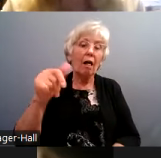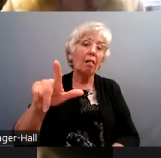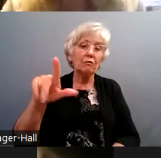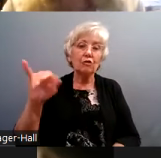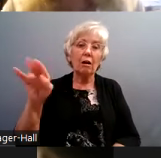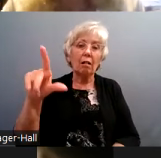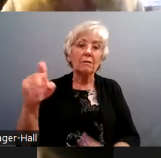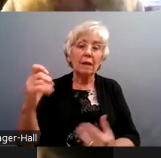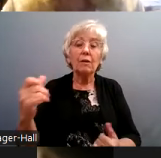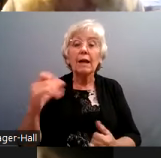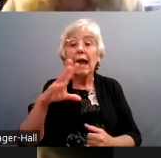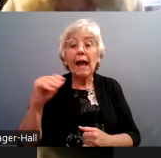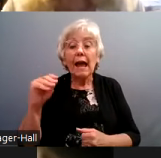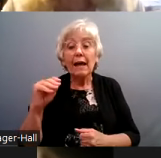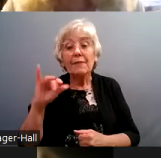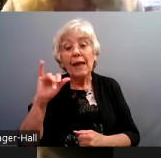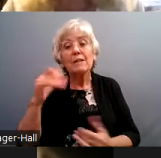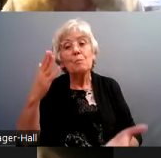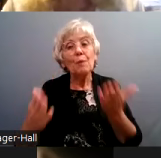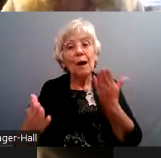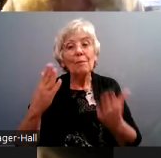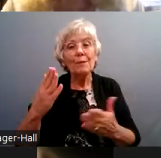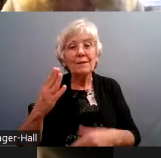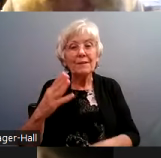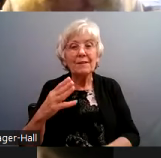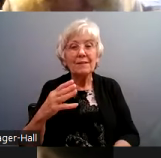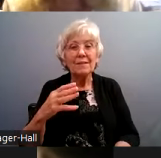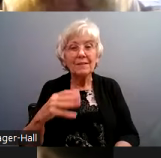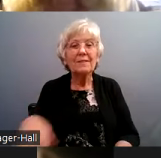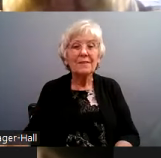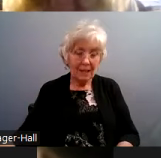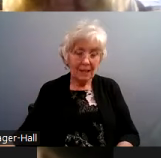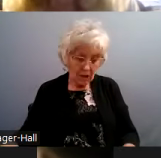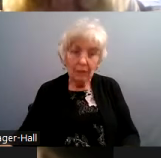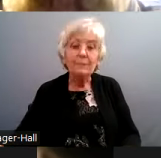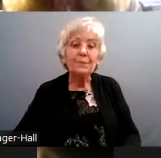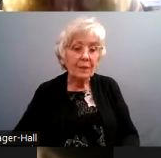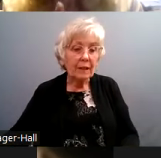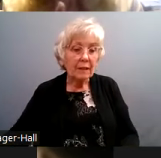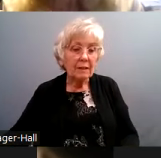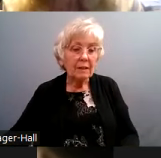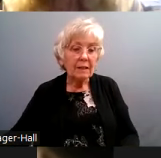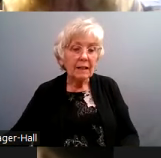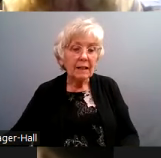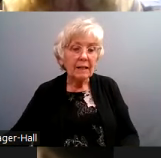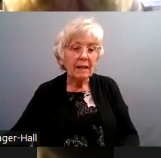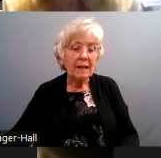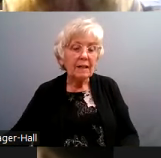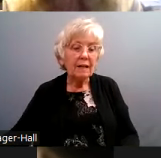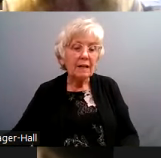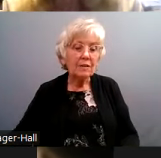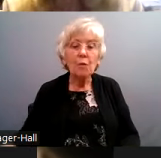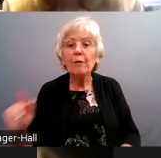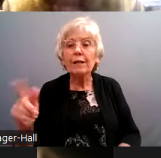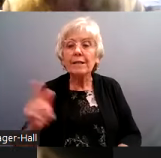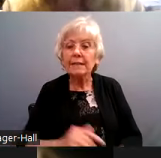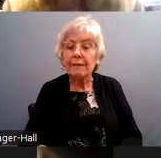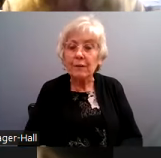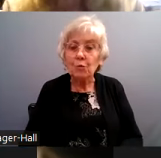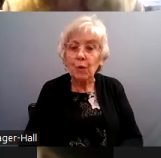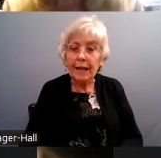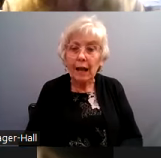actually, that is probably, Dr. Jen, that is like extreme maximum capacity, right? Yes, exactly. And